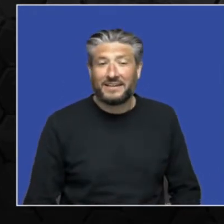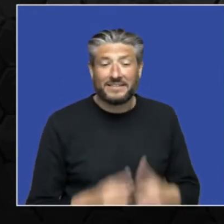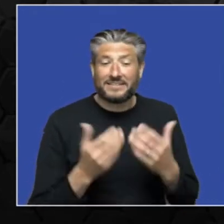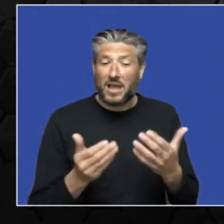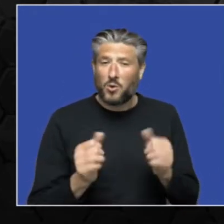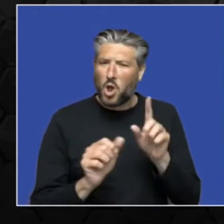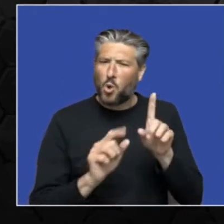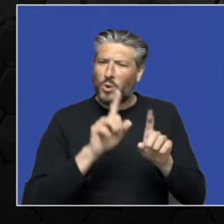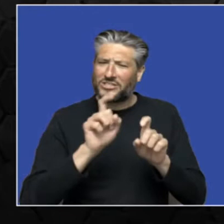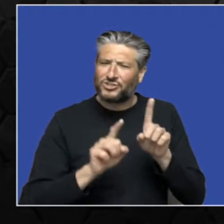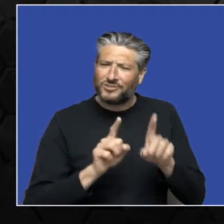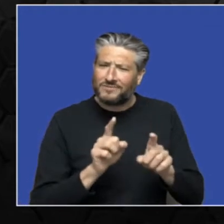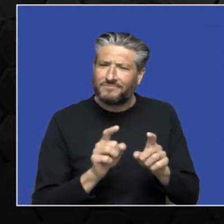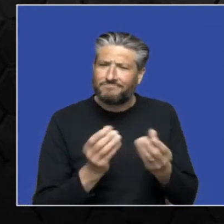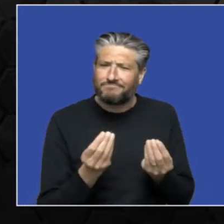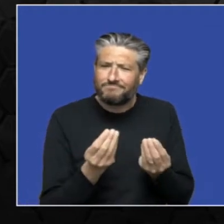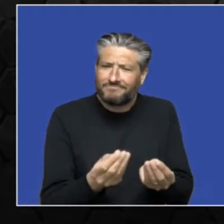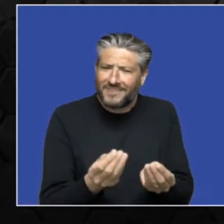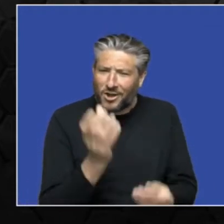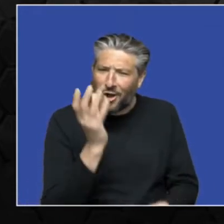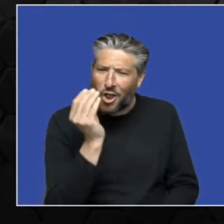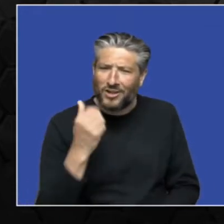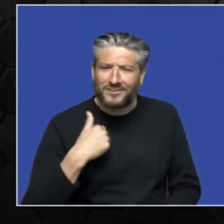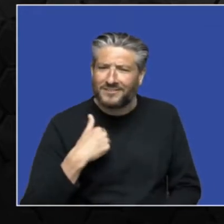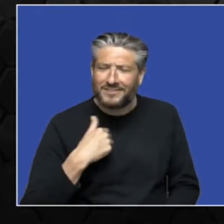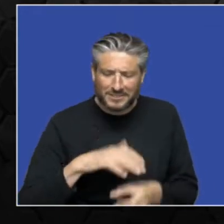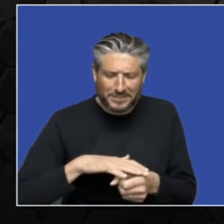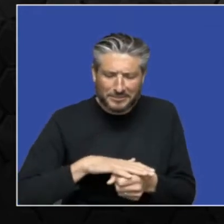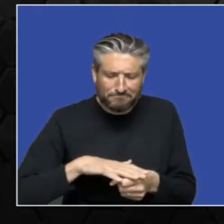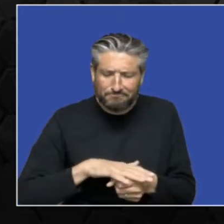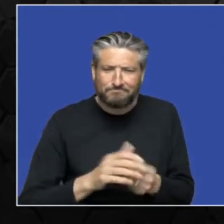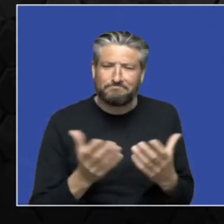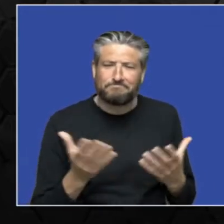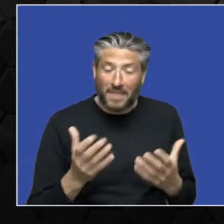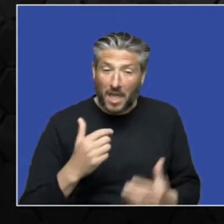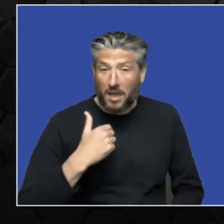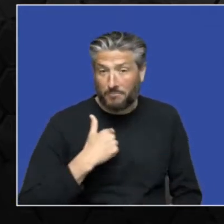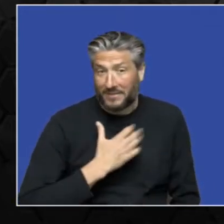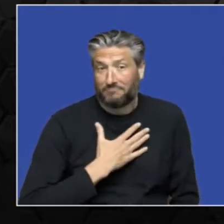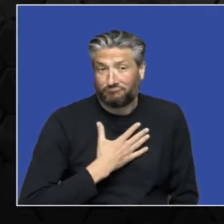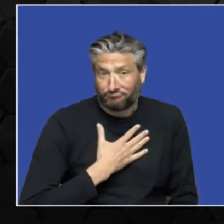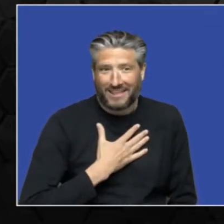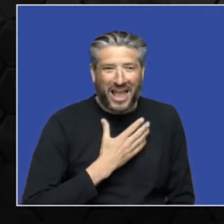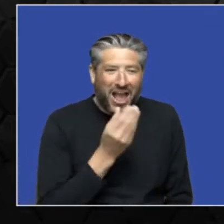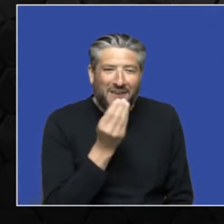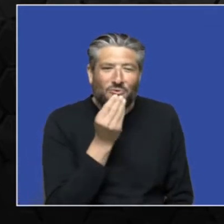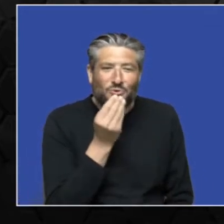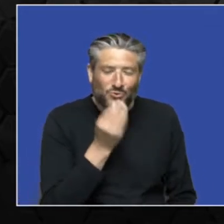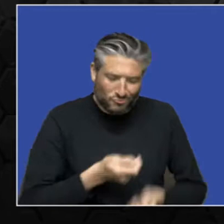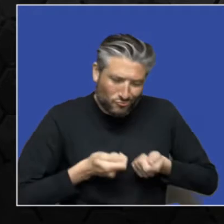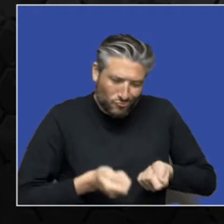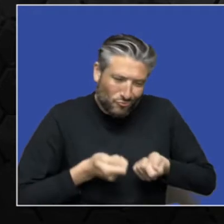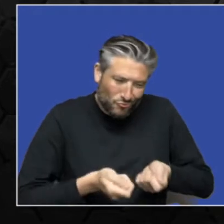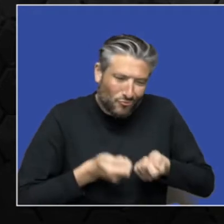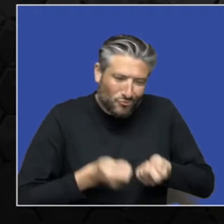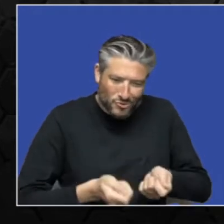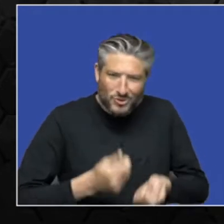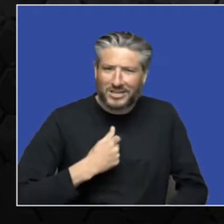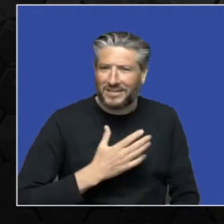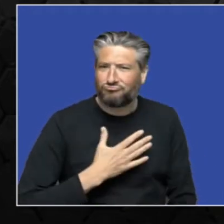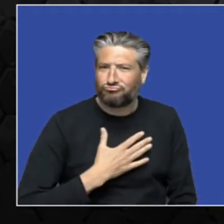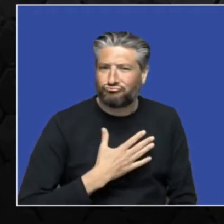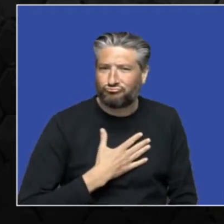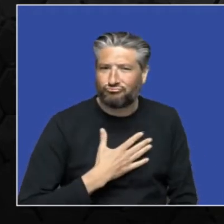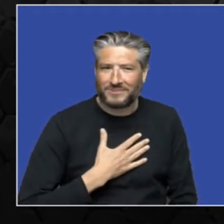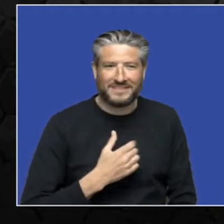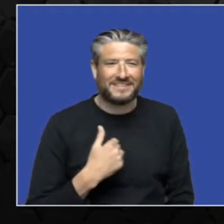me. First up, do I like to prepare food? Yes, I do like to cook for myself. However, regarding